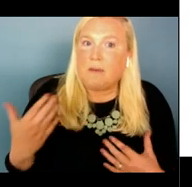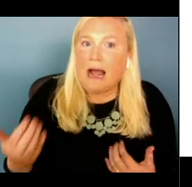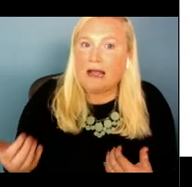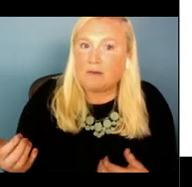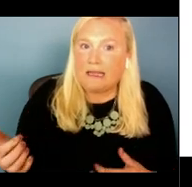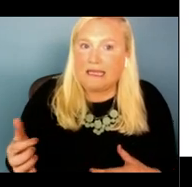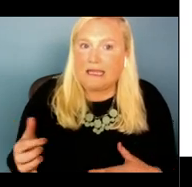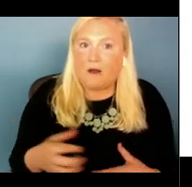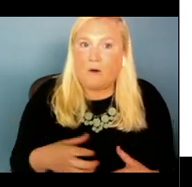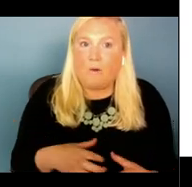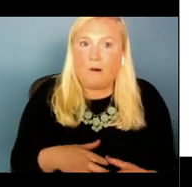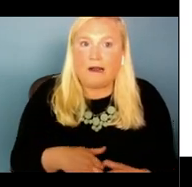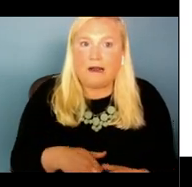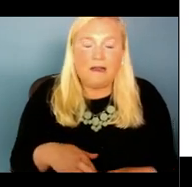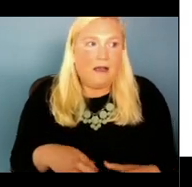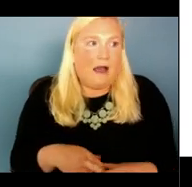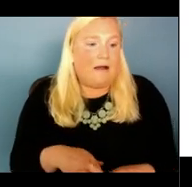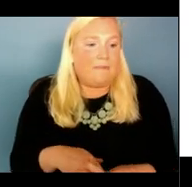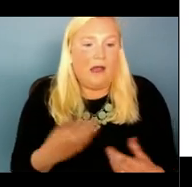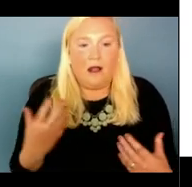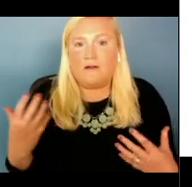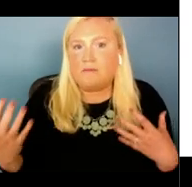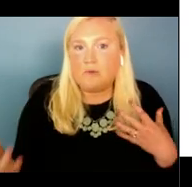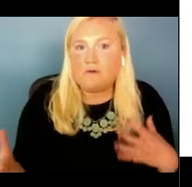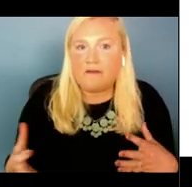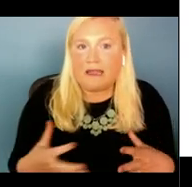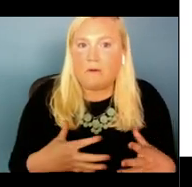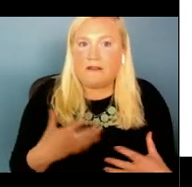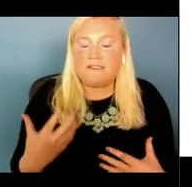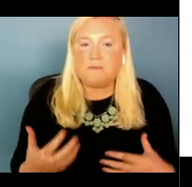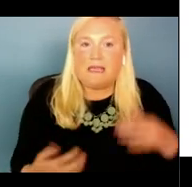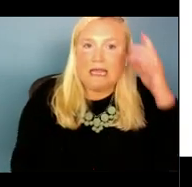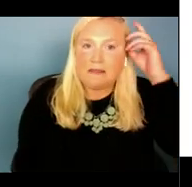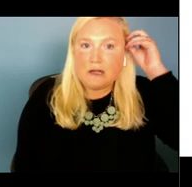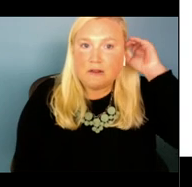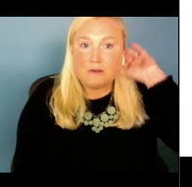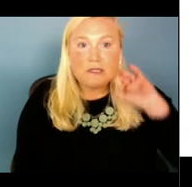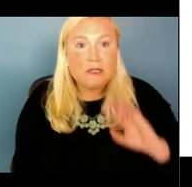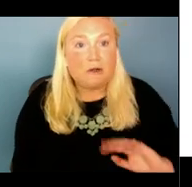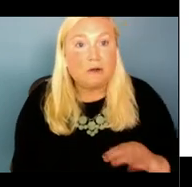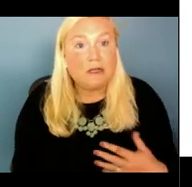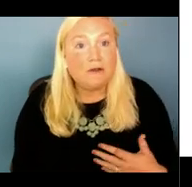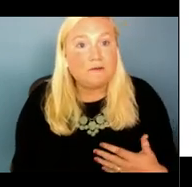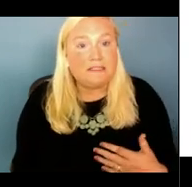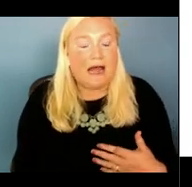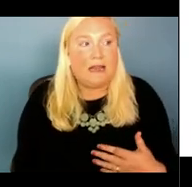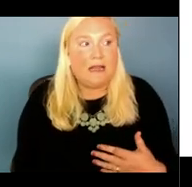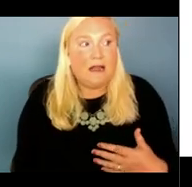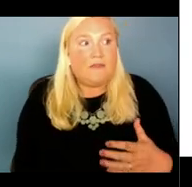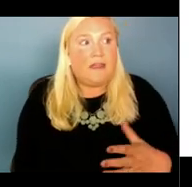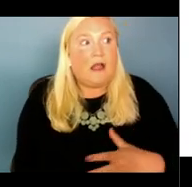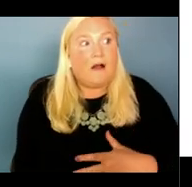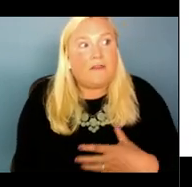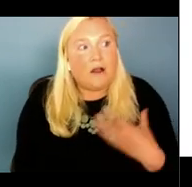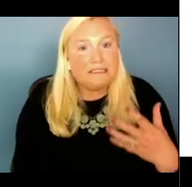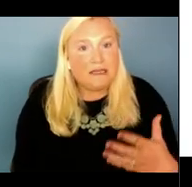symptoms? Like, is there some eye blinking, or are they moving when they're speaking? I think those are little clues